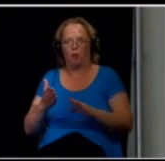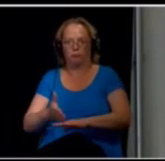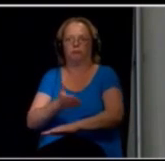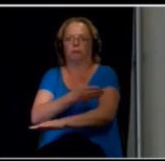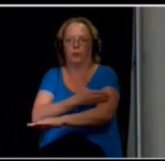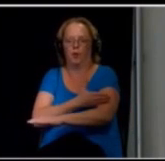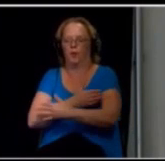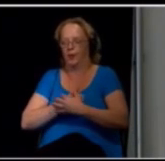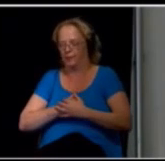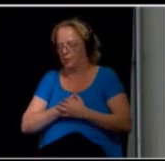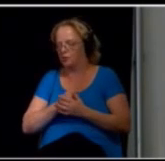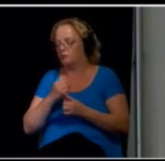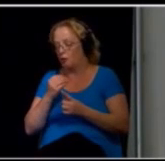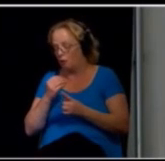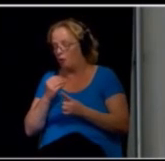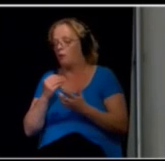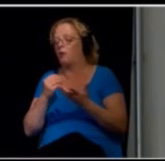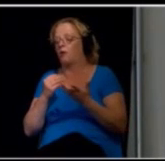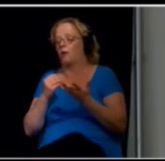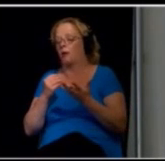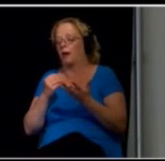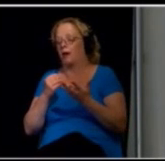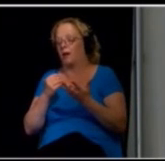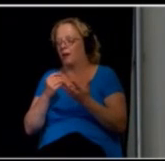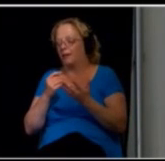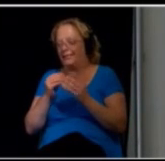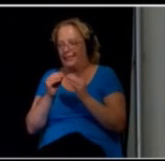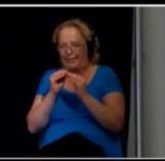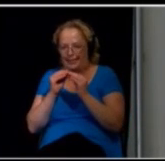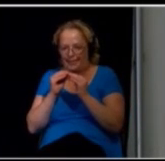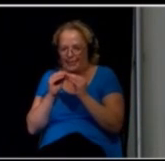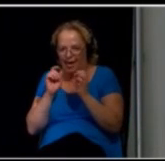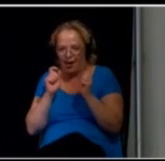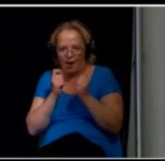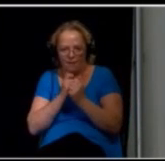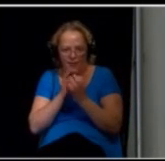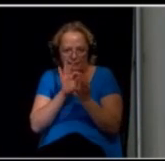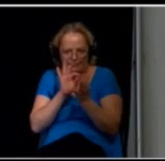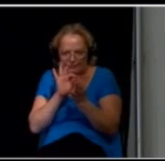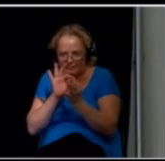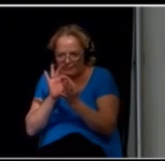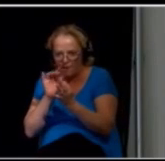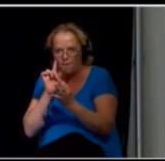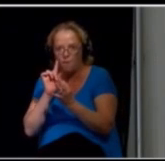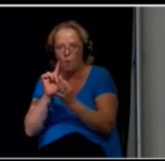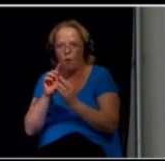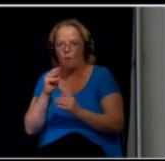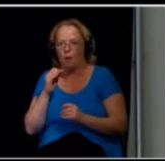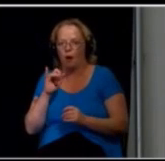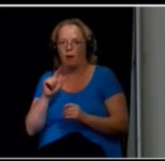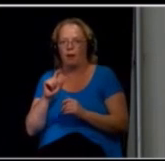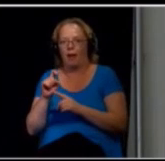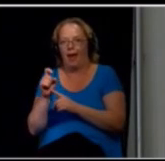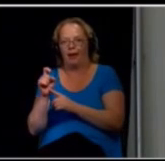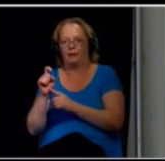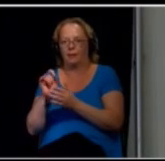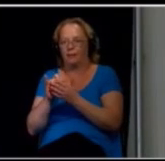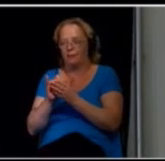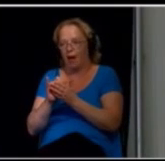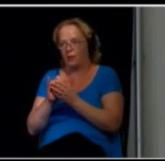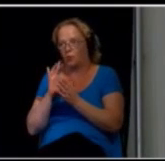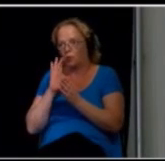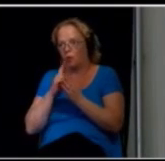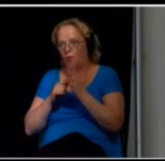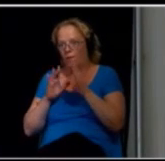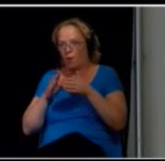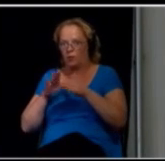those final nuances right for the Model X is what we're focused on right now. But we're really in the short strokes with getting